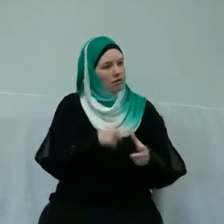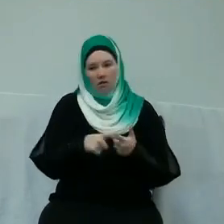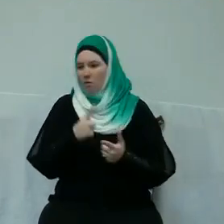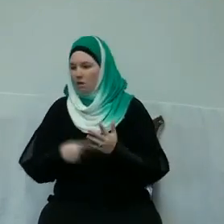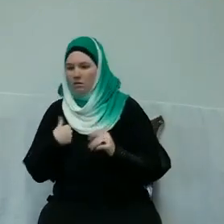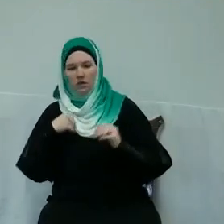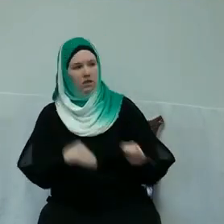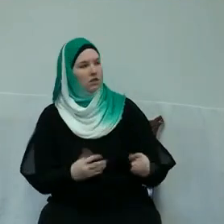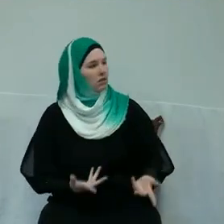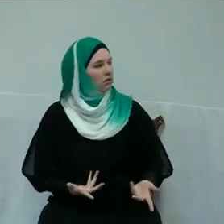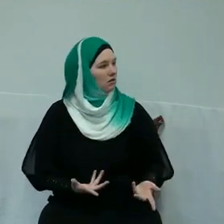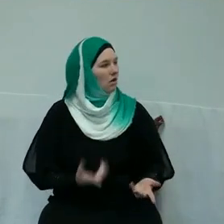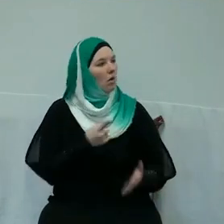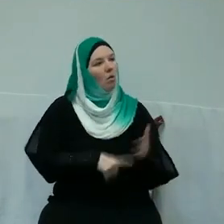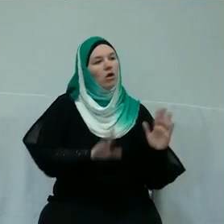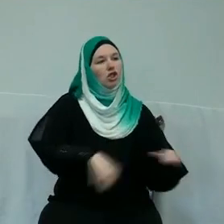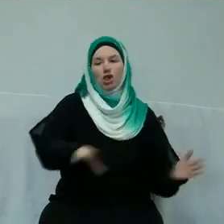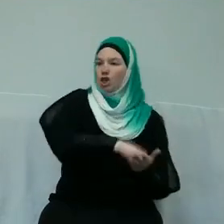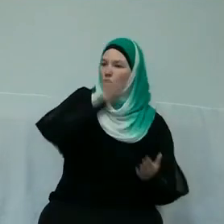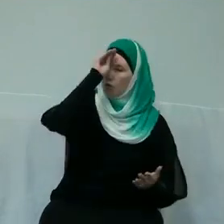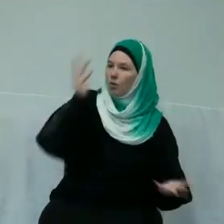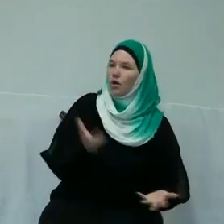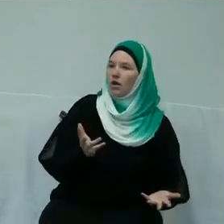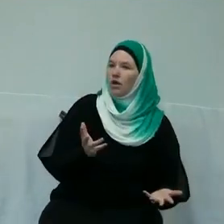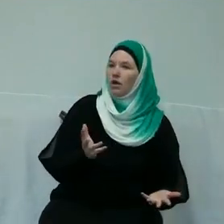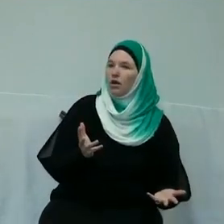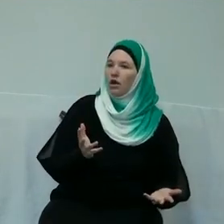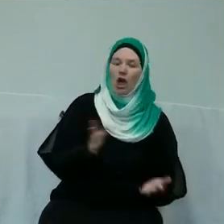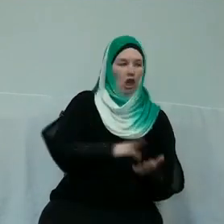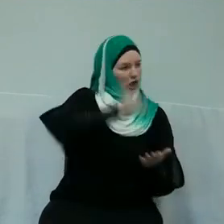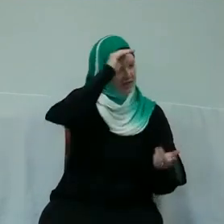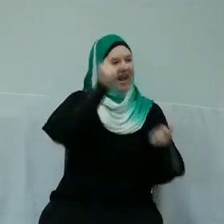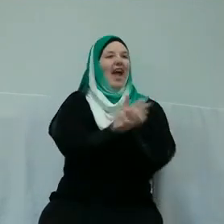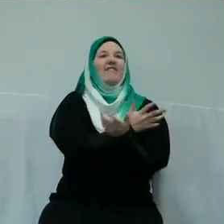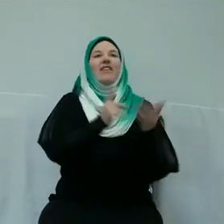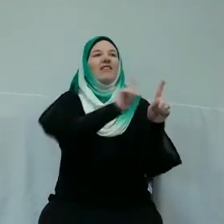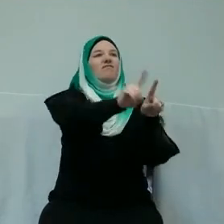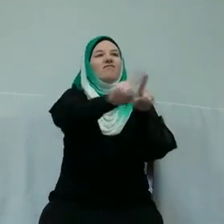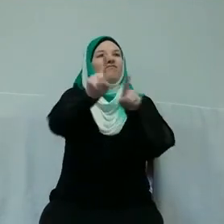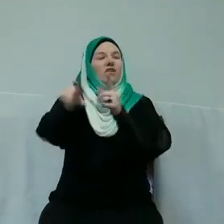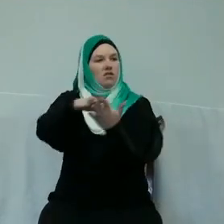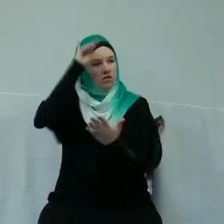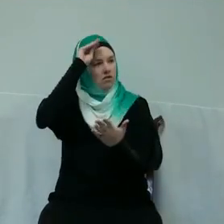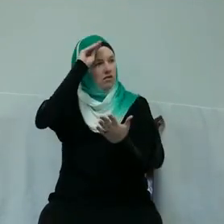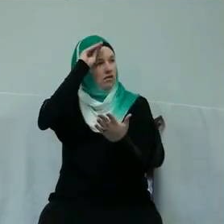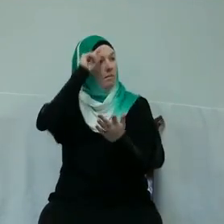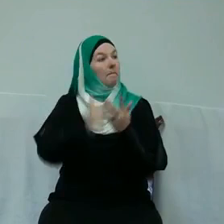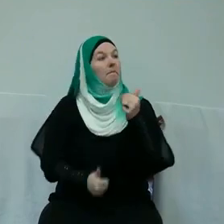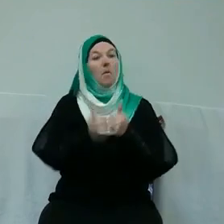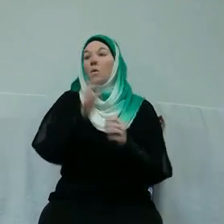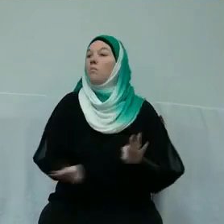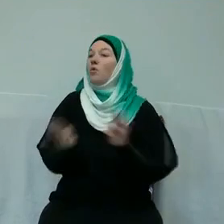them? What do they learn? They learn anything else but the most important book in their